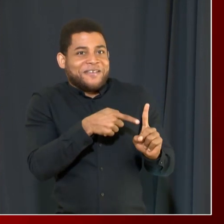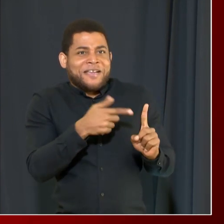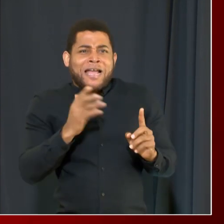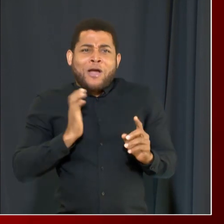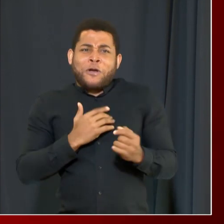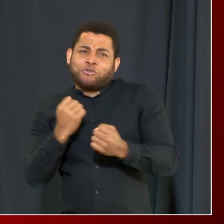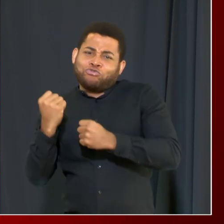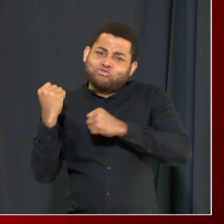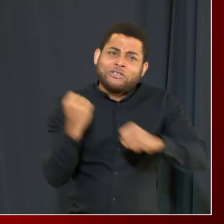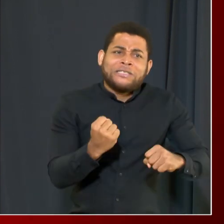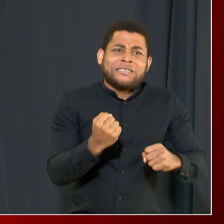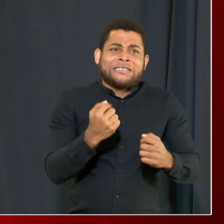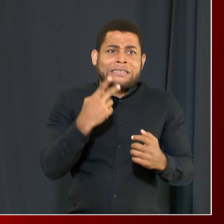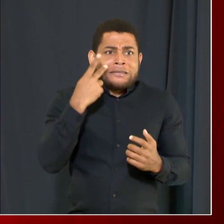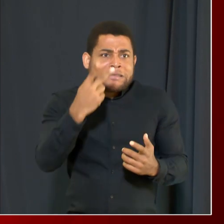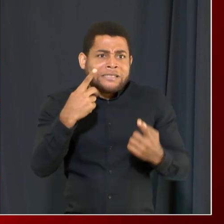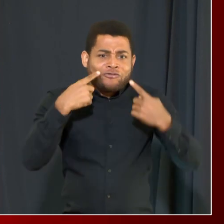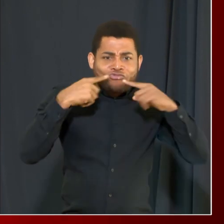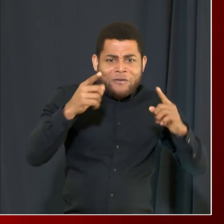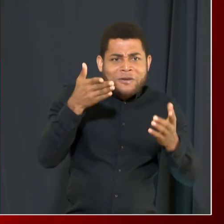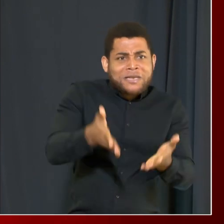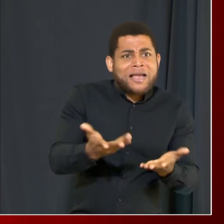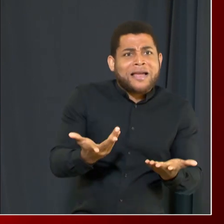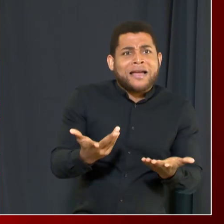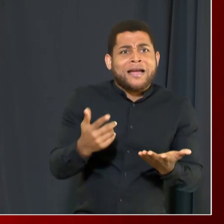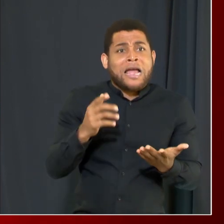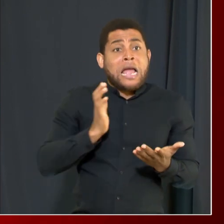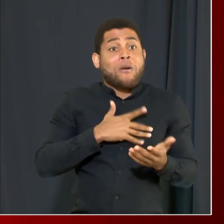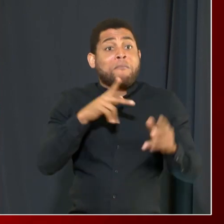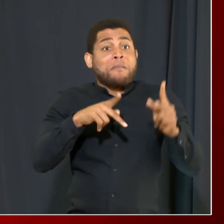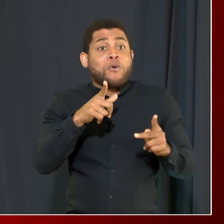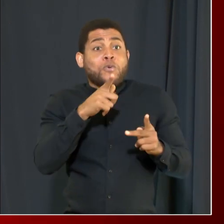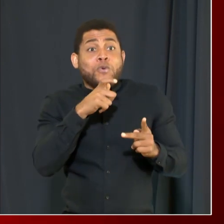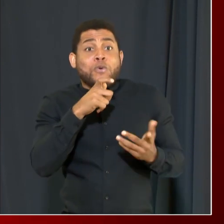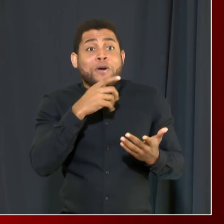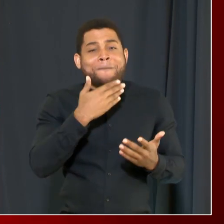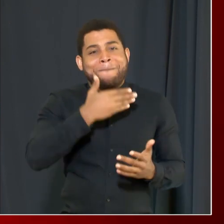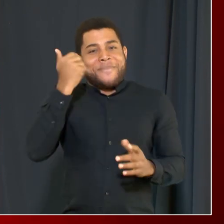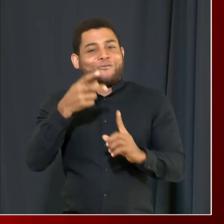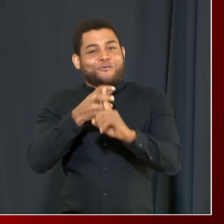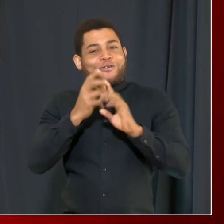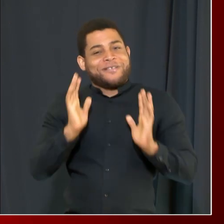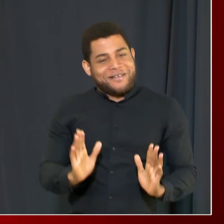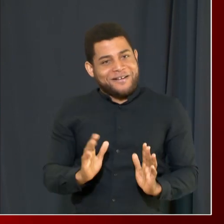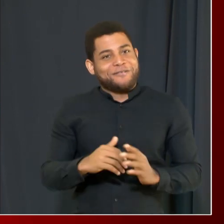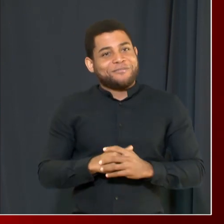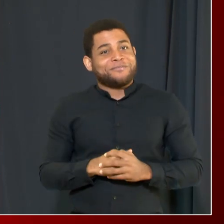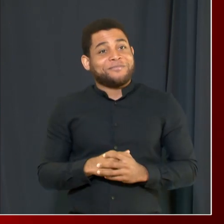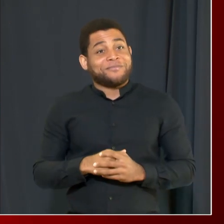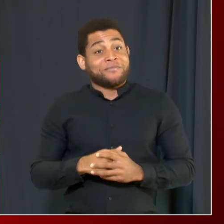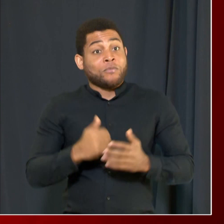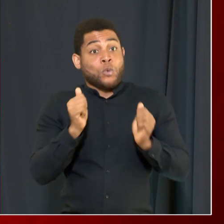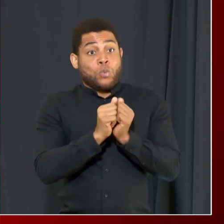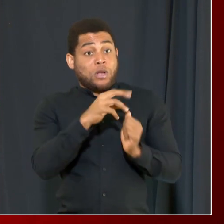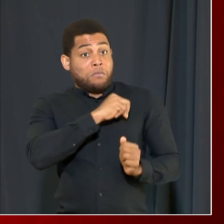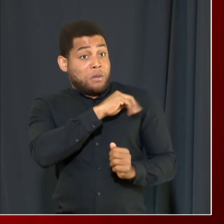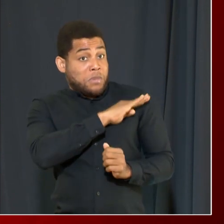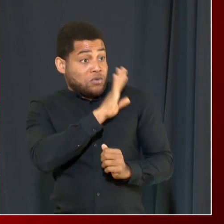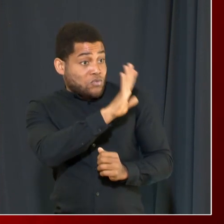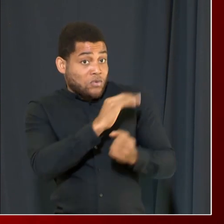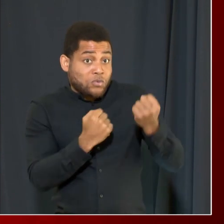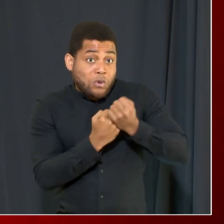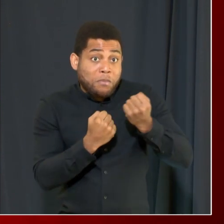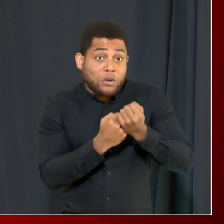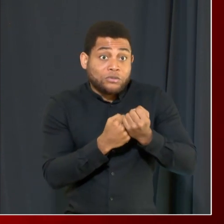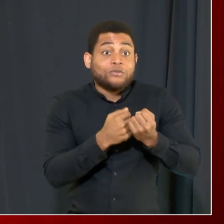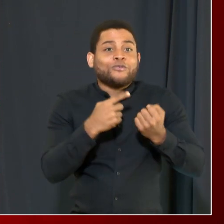success. Our people are our best recruiters. With Mayor Bowser's support, we are announcing today a pilot